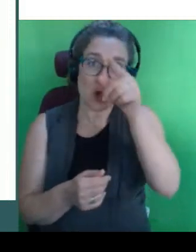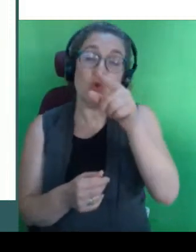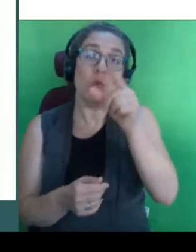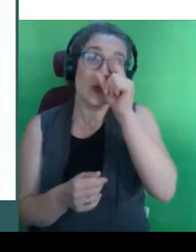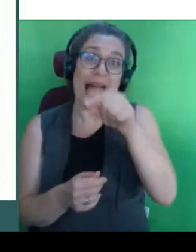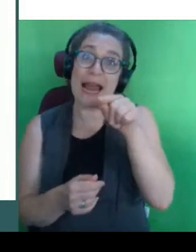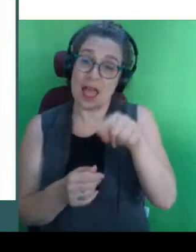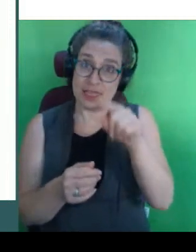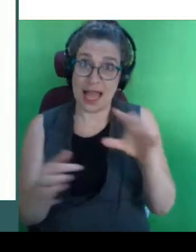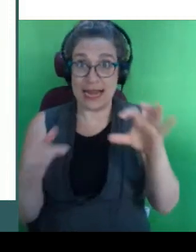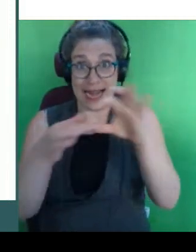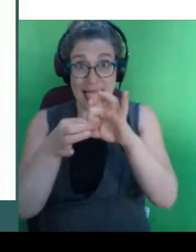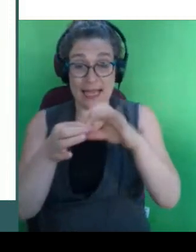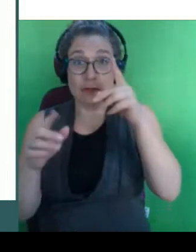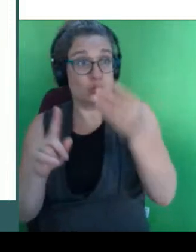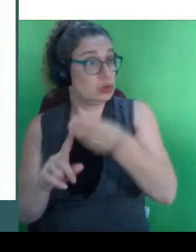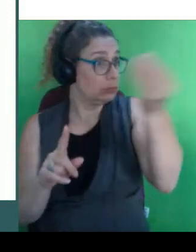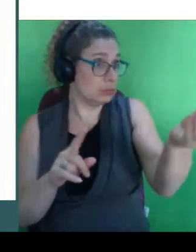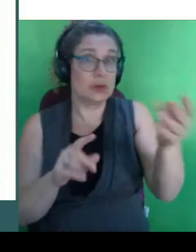as healthcare professionals,